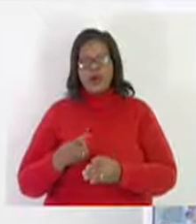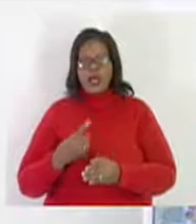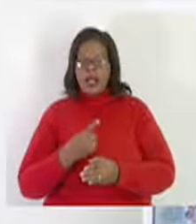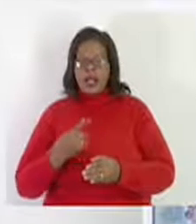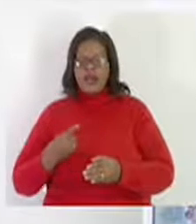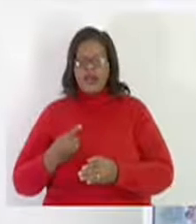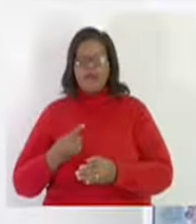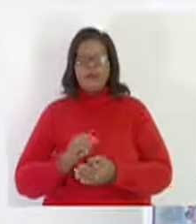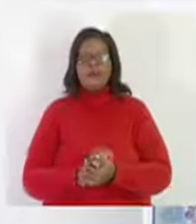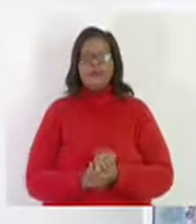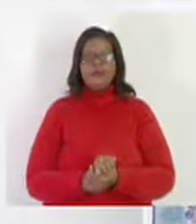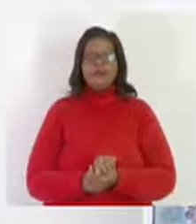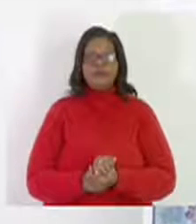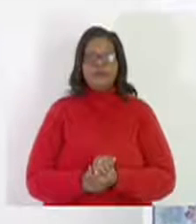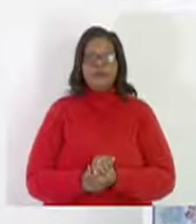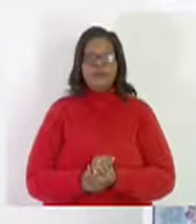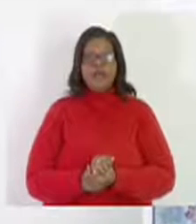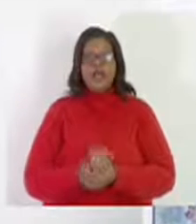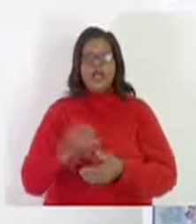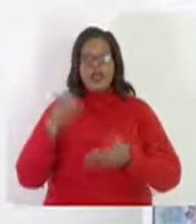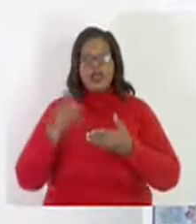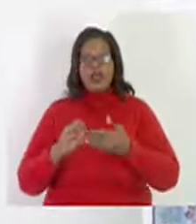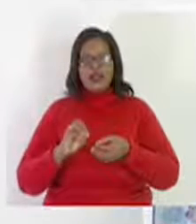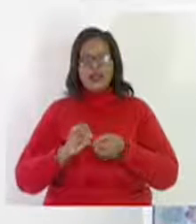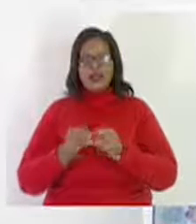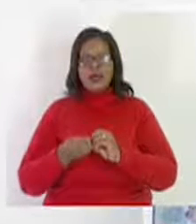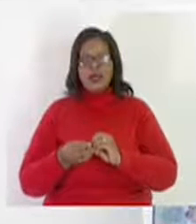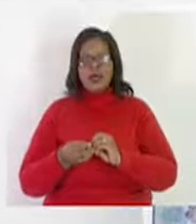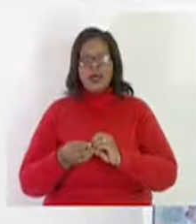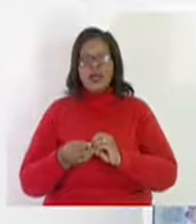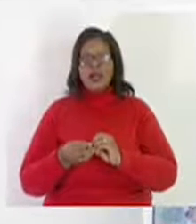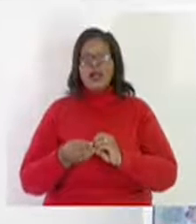11,011, and the last one will be